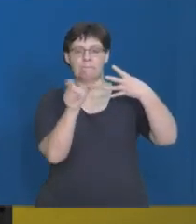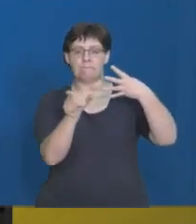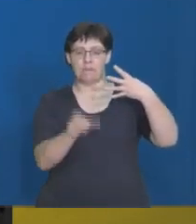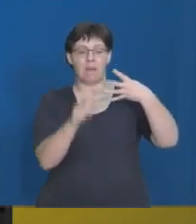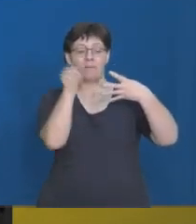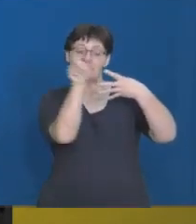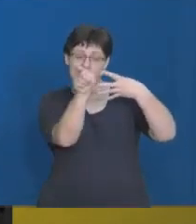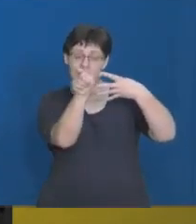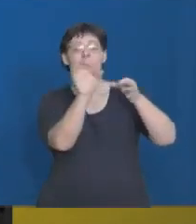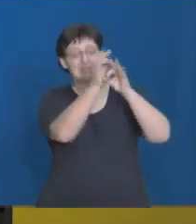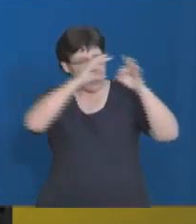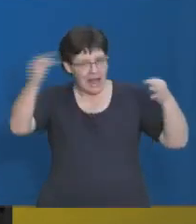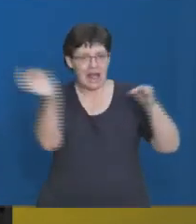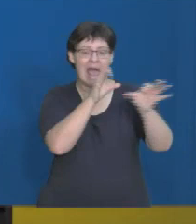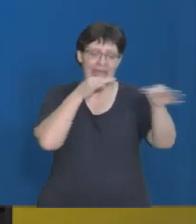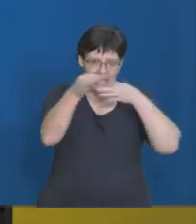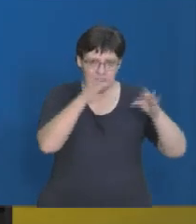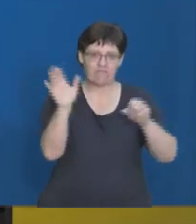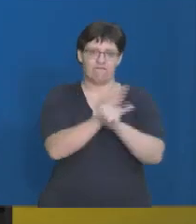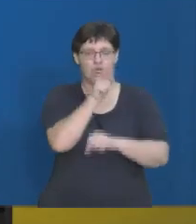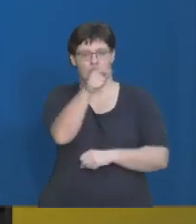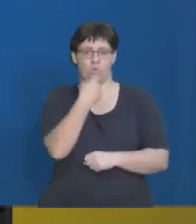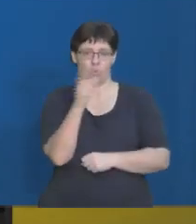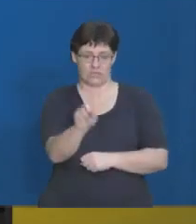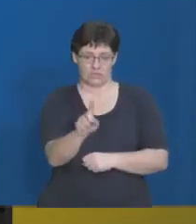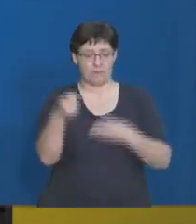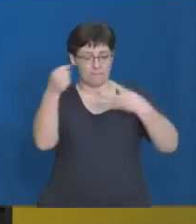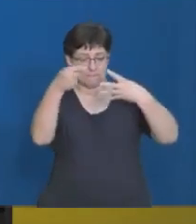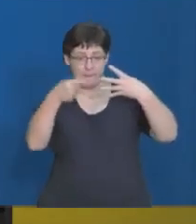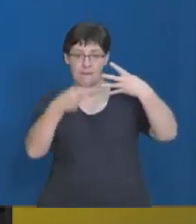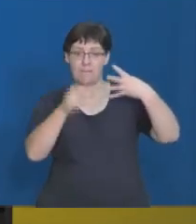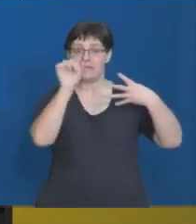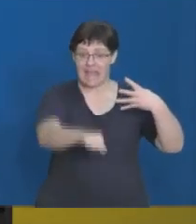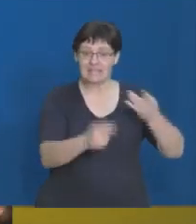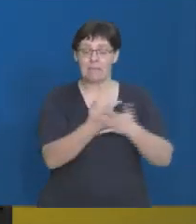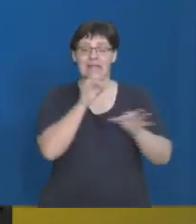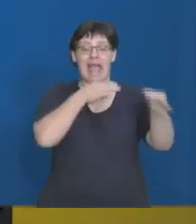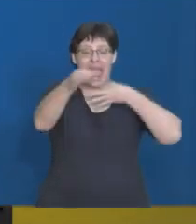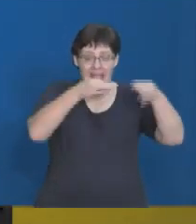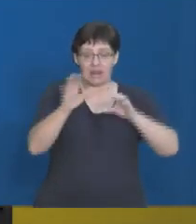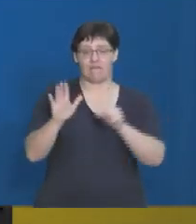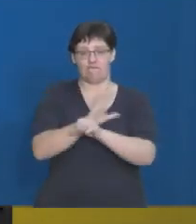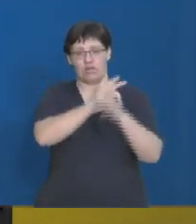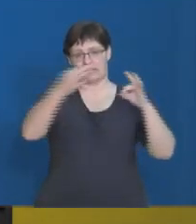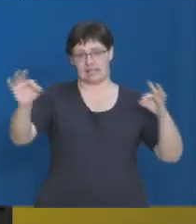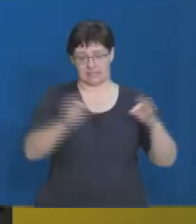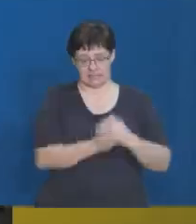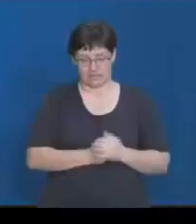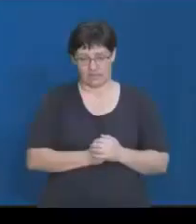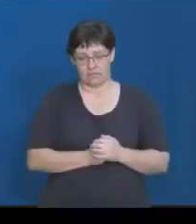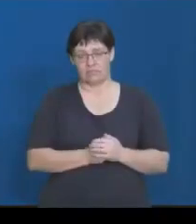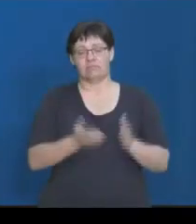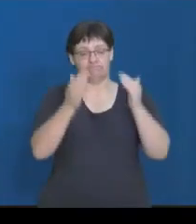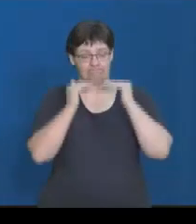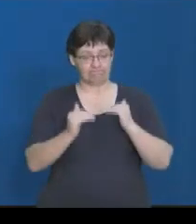expanding their sentences. Make sure that you write in point form, but you expand full sentences there. Right,